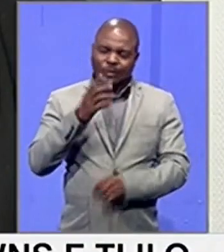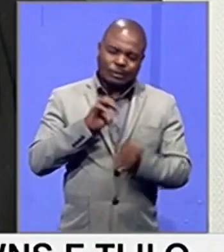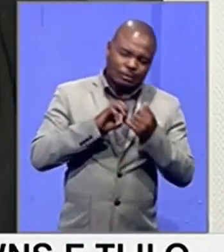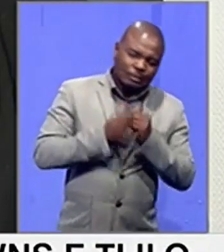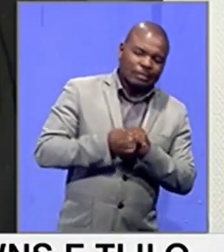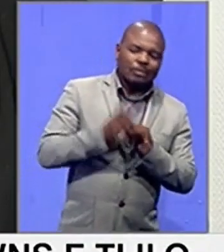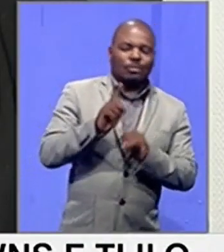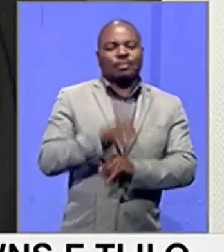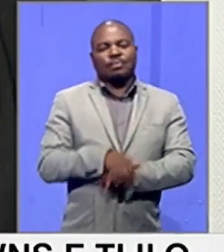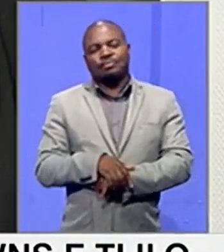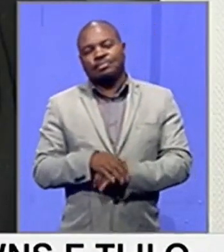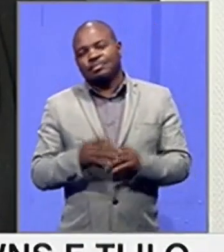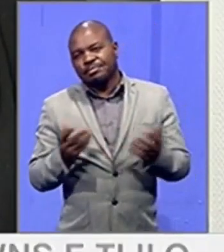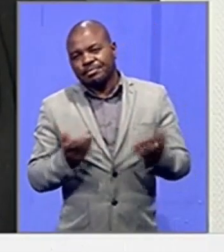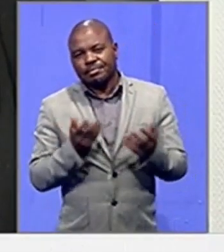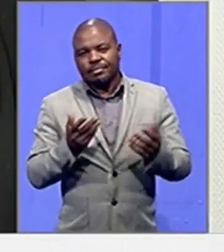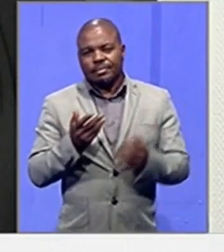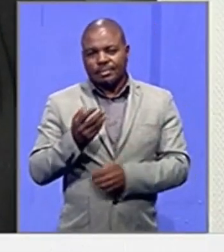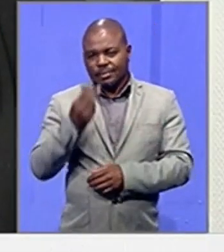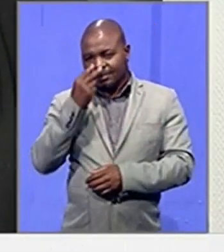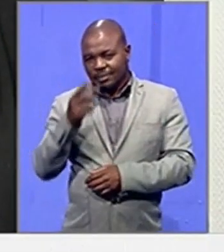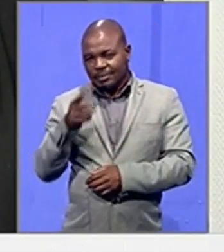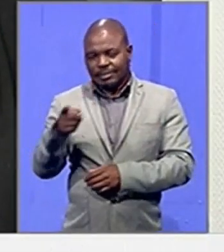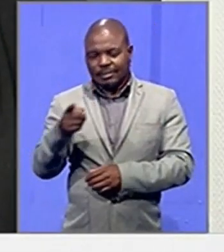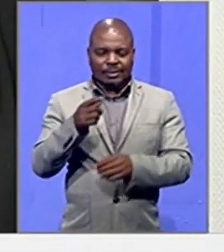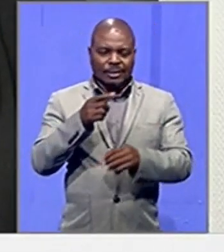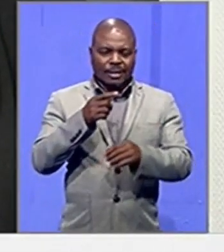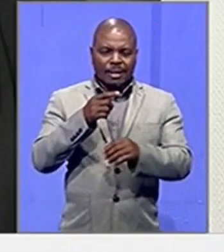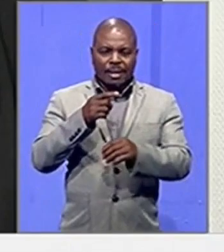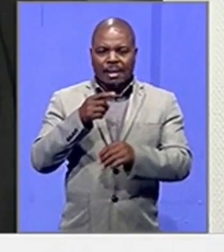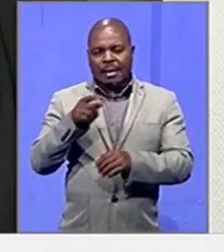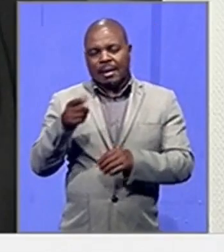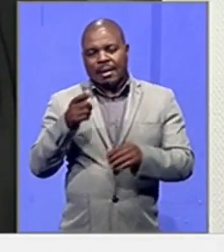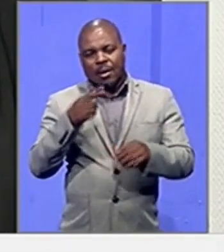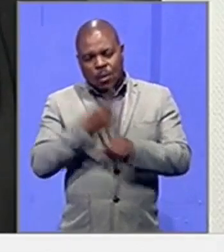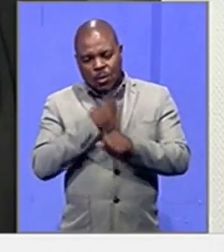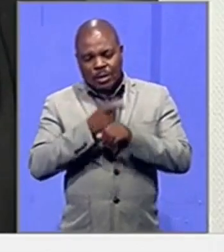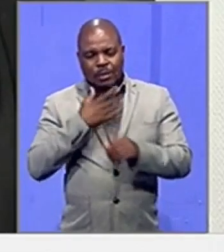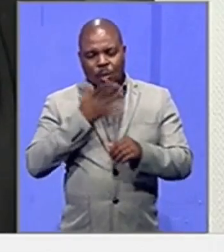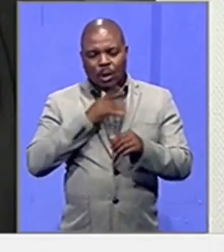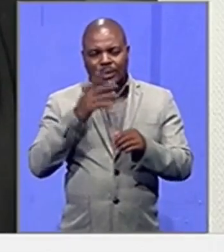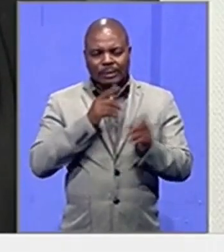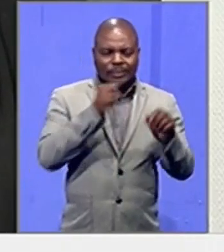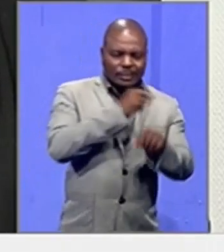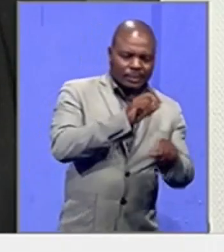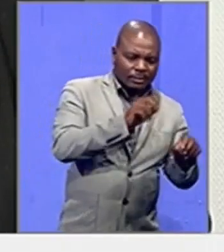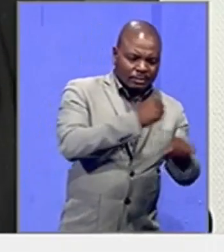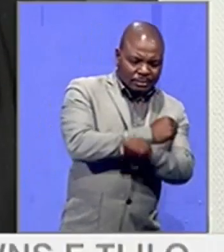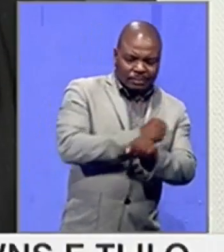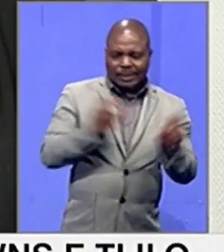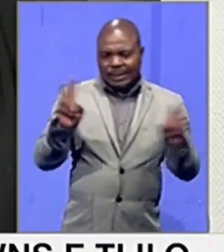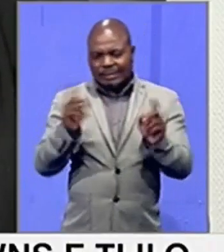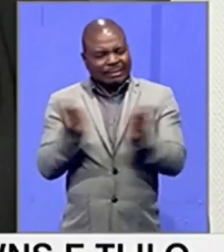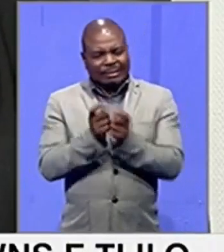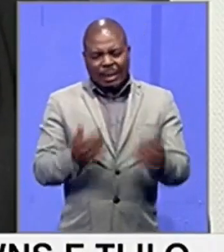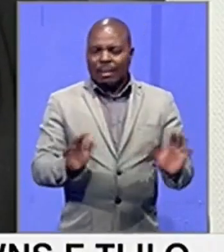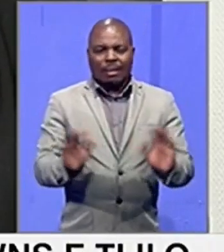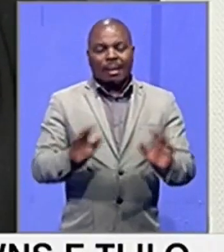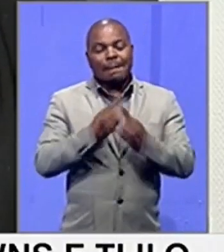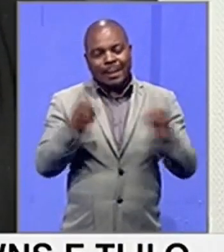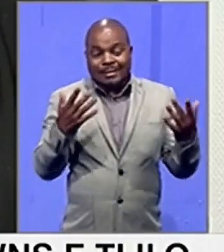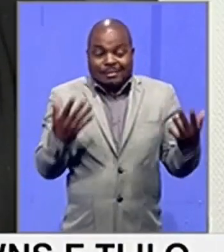and see Orlando Pirates and Kaizer Chiefs avoiding each other. But yet we are spoiled with a